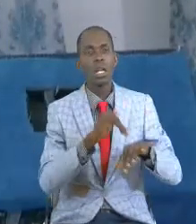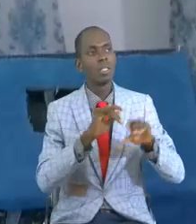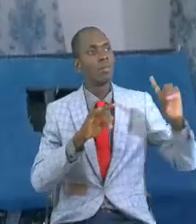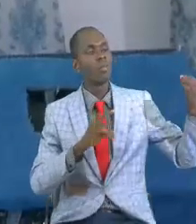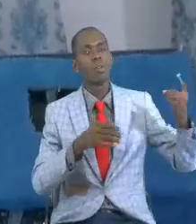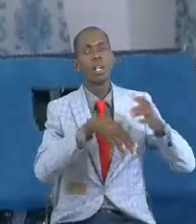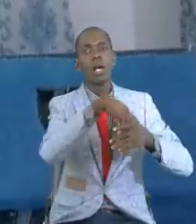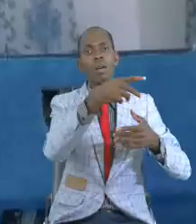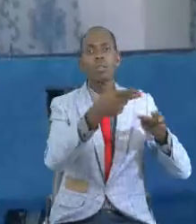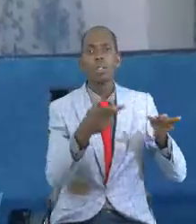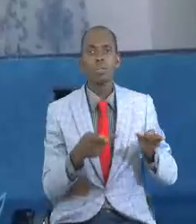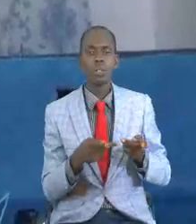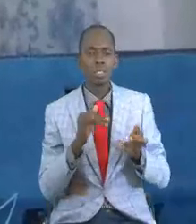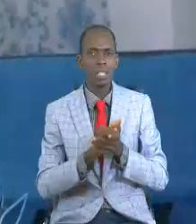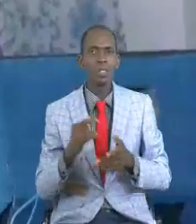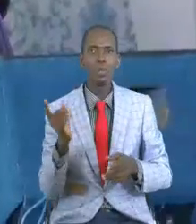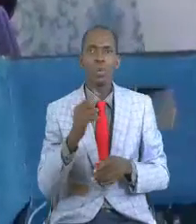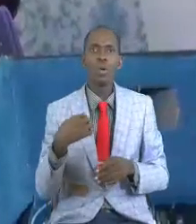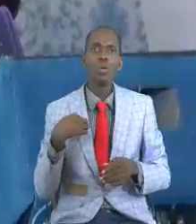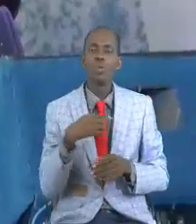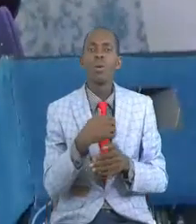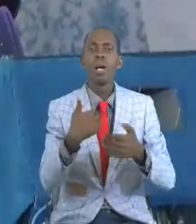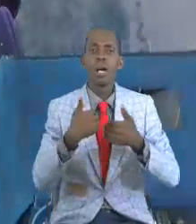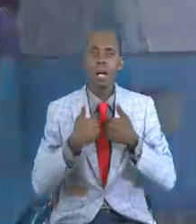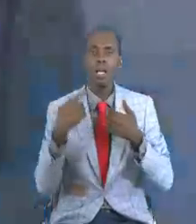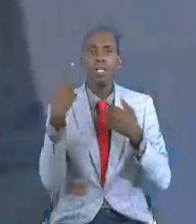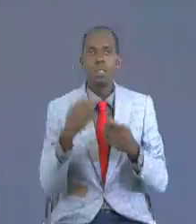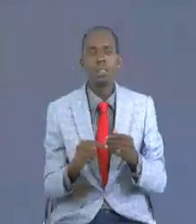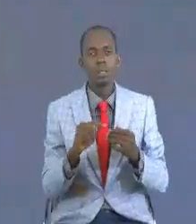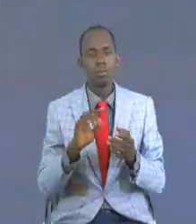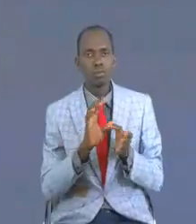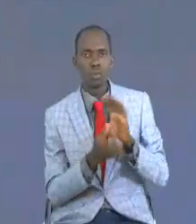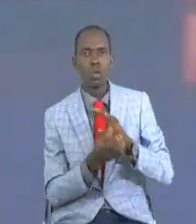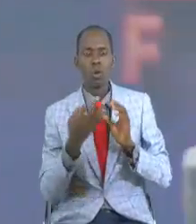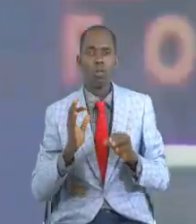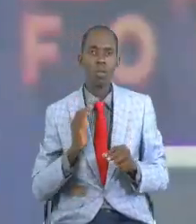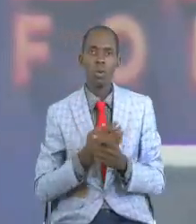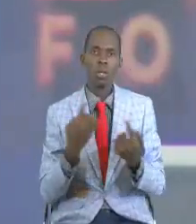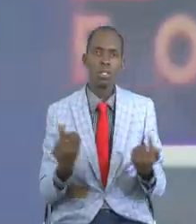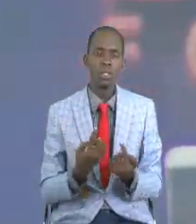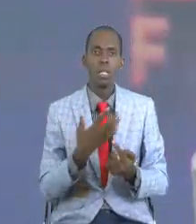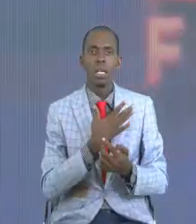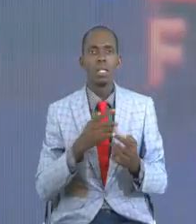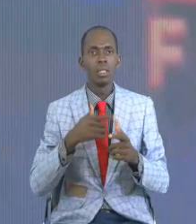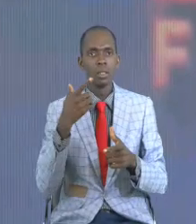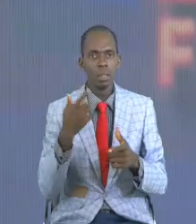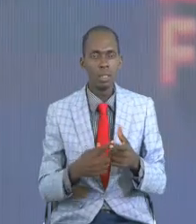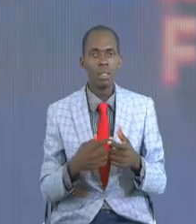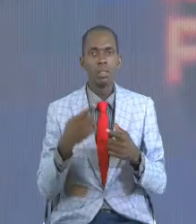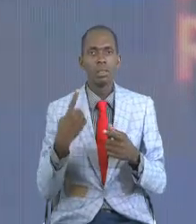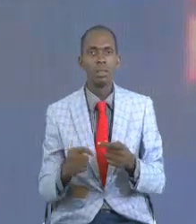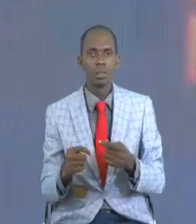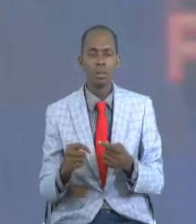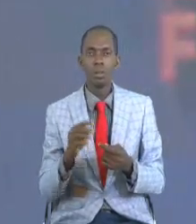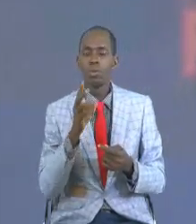That's where we arch the conviction of our sin. And then the laver of water washes